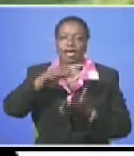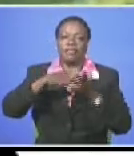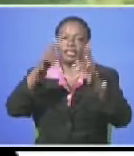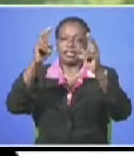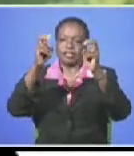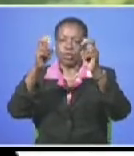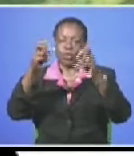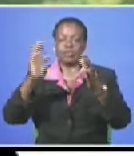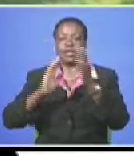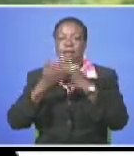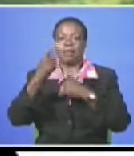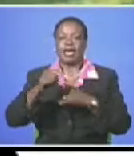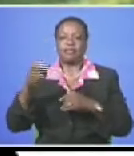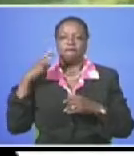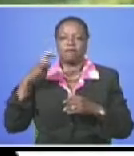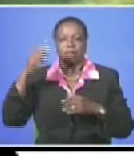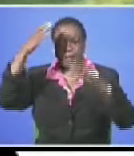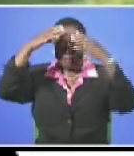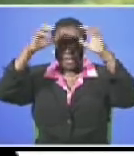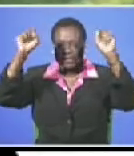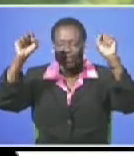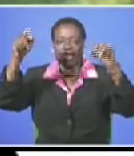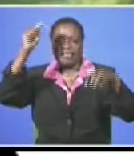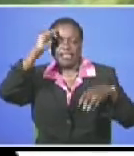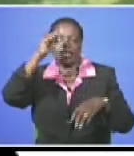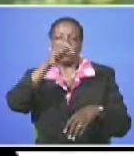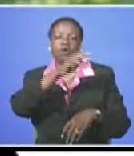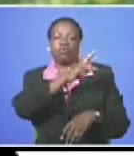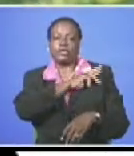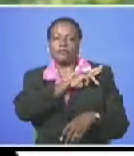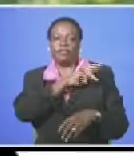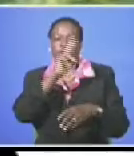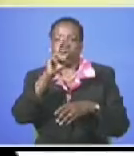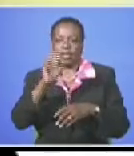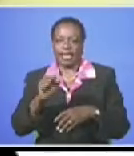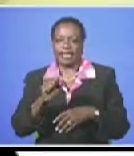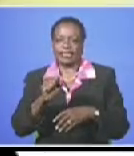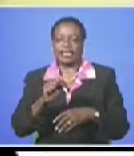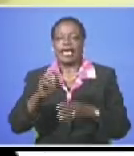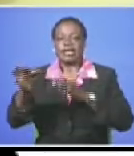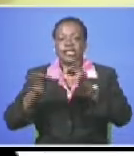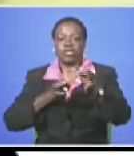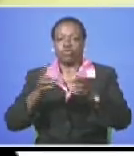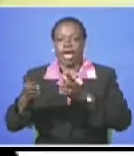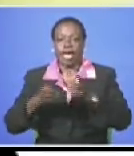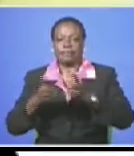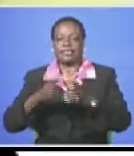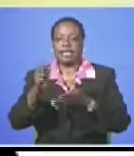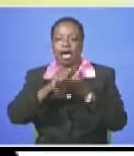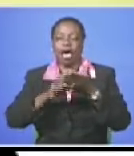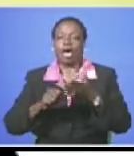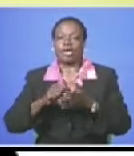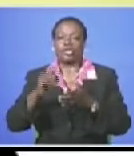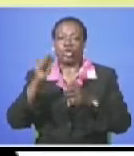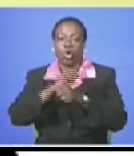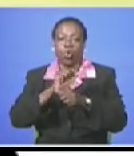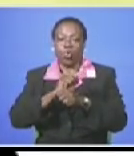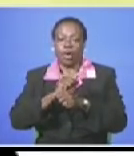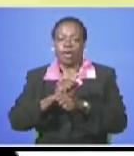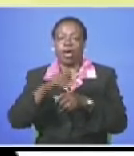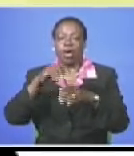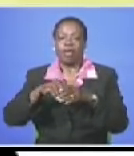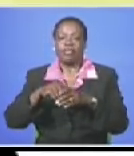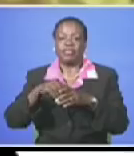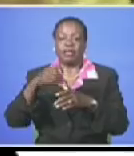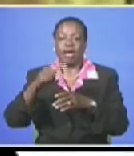by the former President of the United States, Theodore Roosevelt, brilliantly describes the artwork displayed on the outside walls of the Pompey Museum